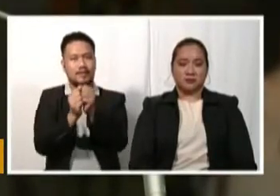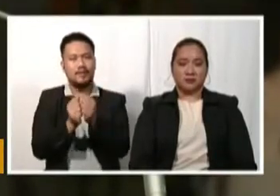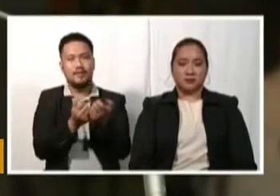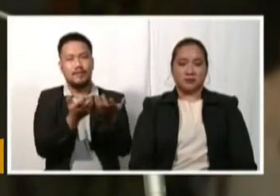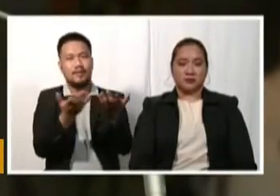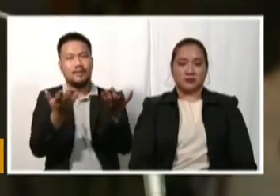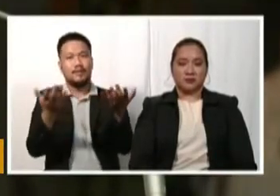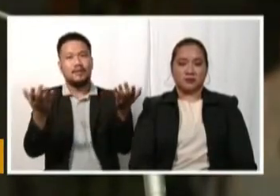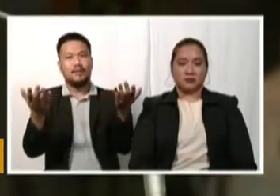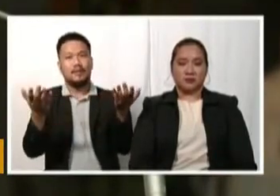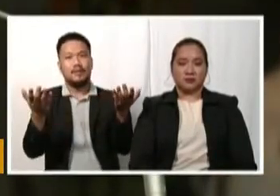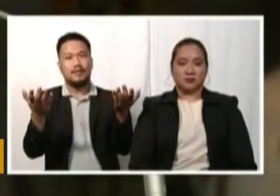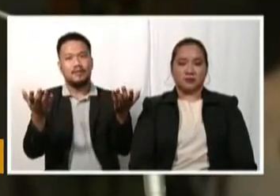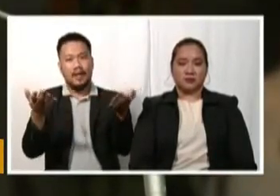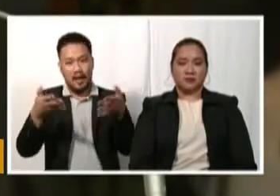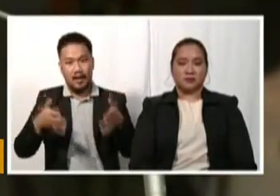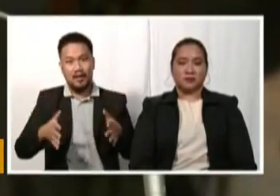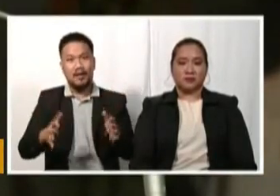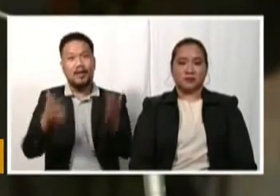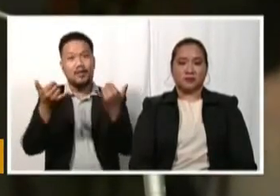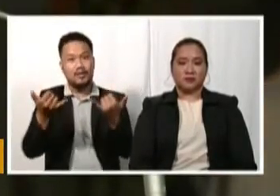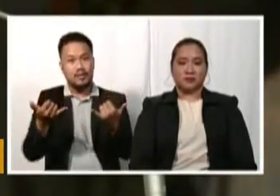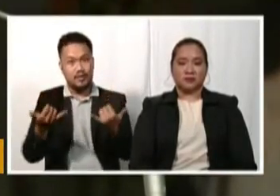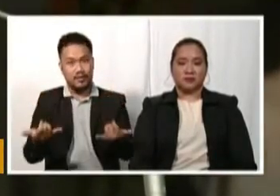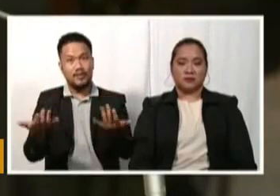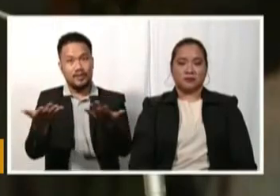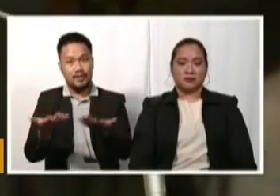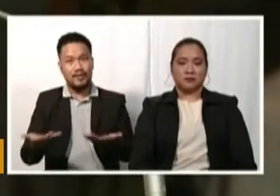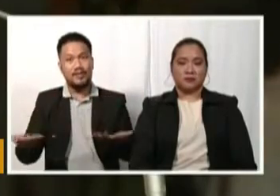Let this place resound with